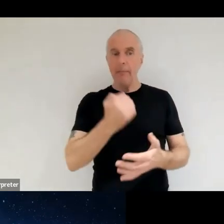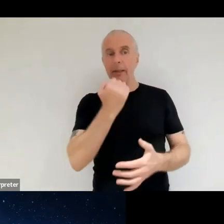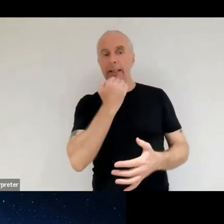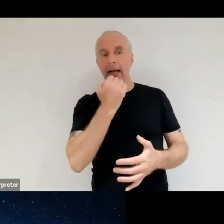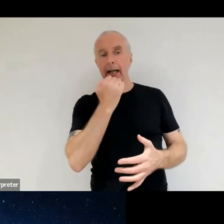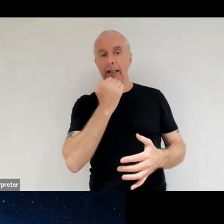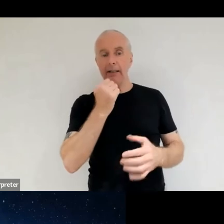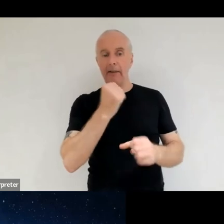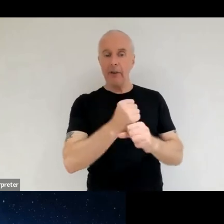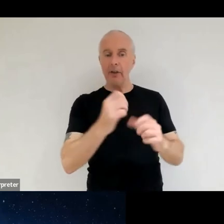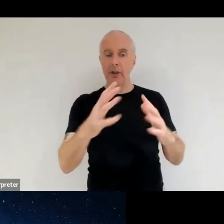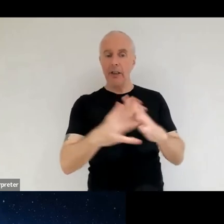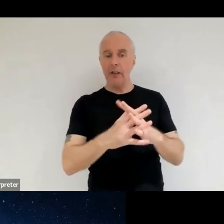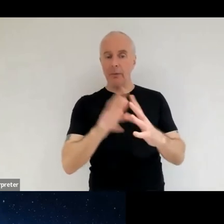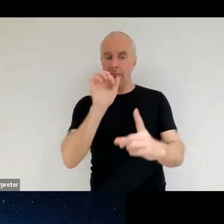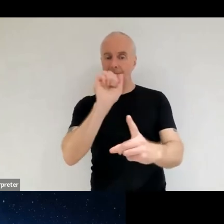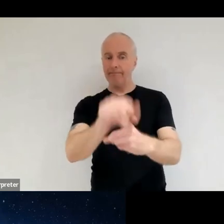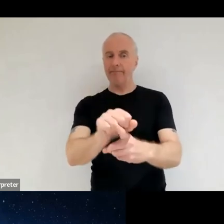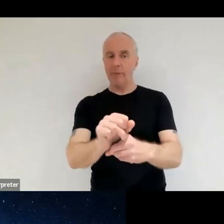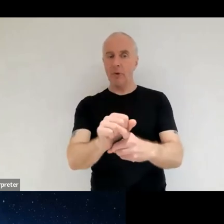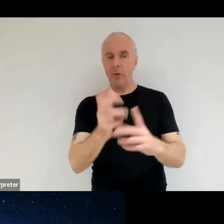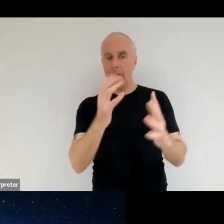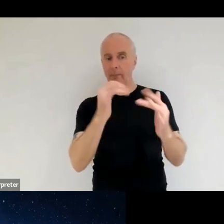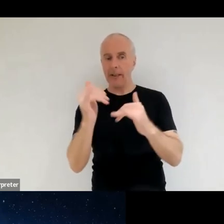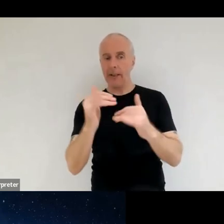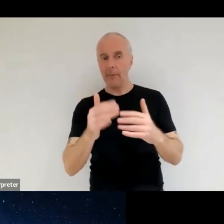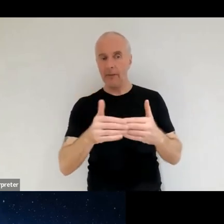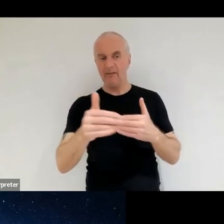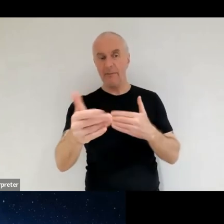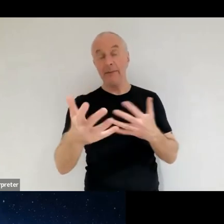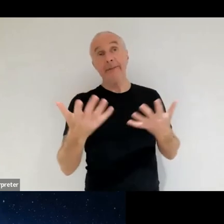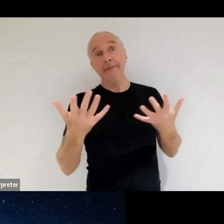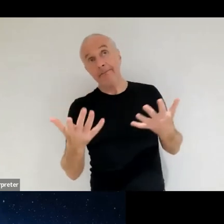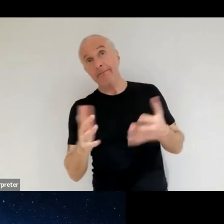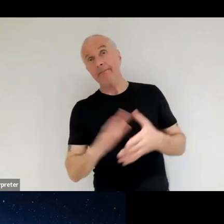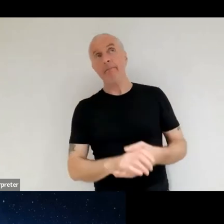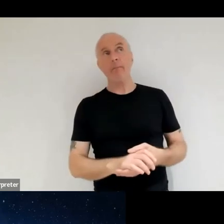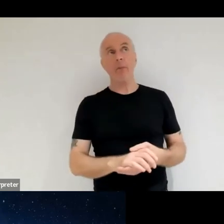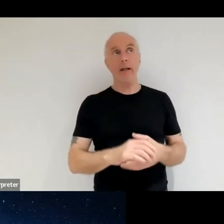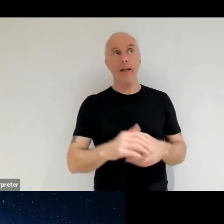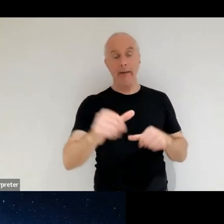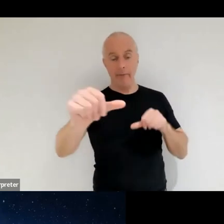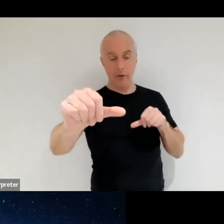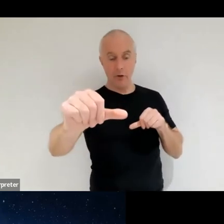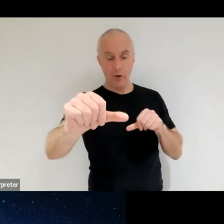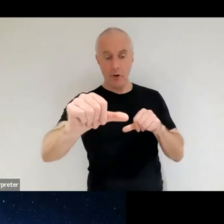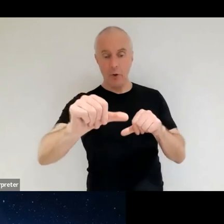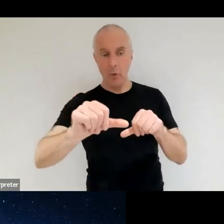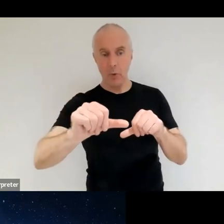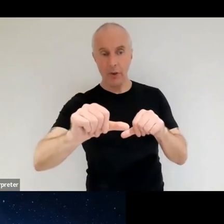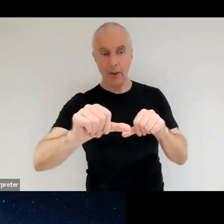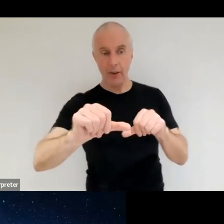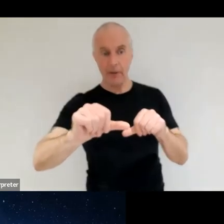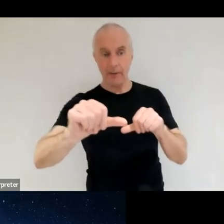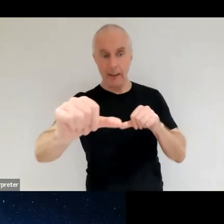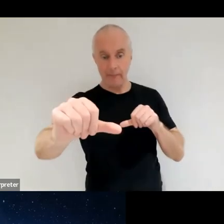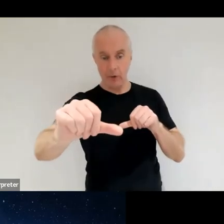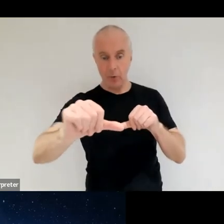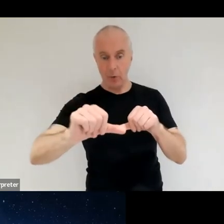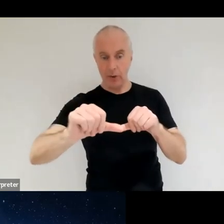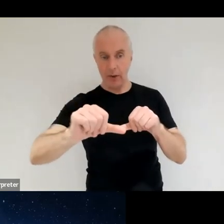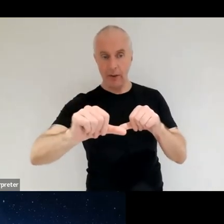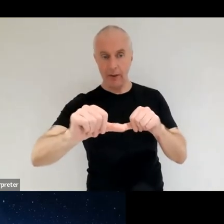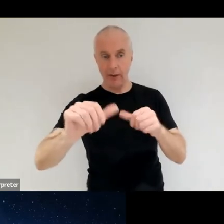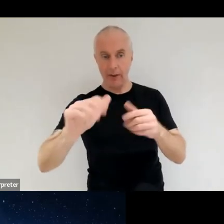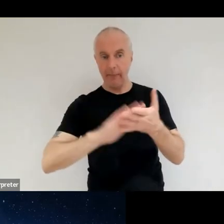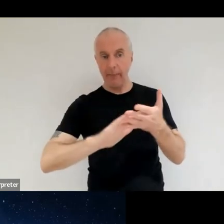So, I mean, I guess no, in principle. What you happen, the shorter your wavelength goes, so the shorter your arm length goes, the shorter